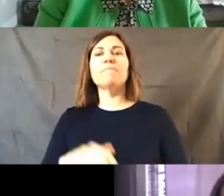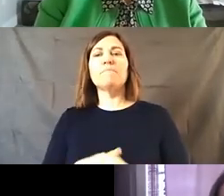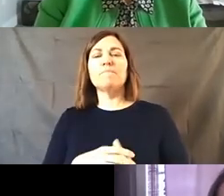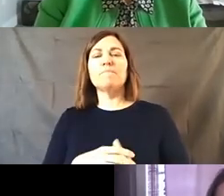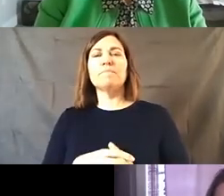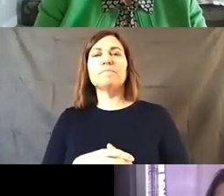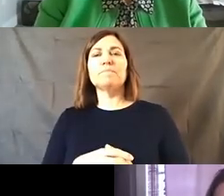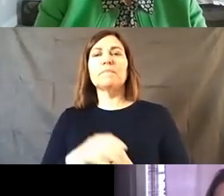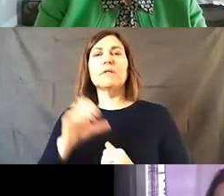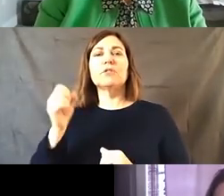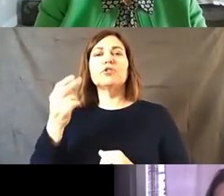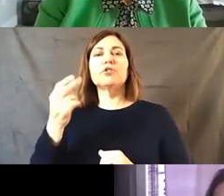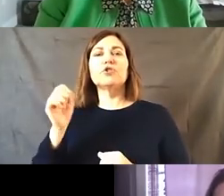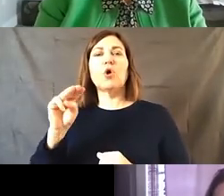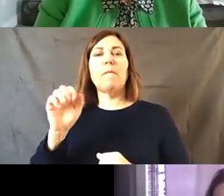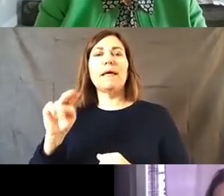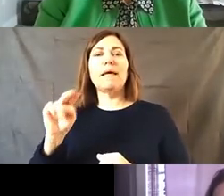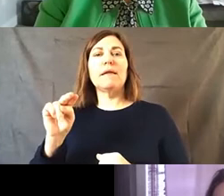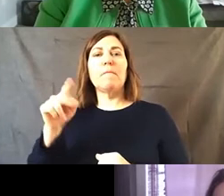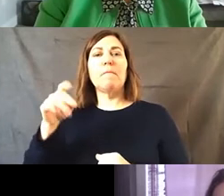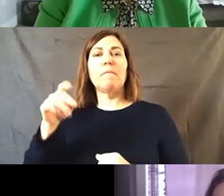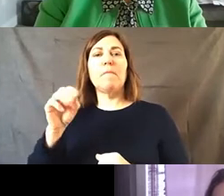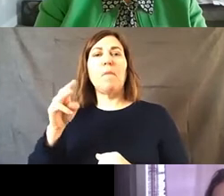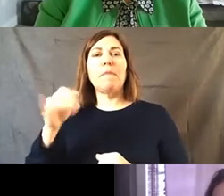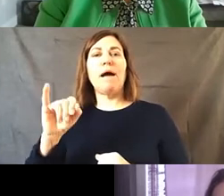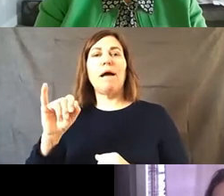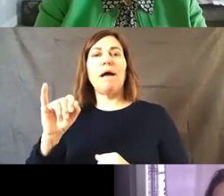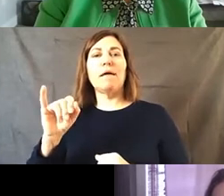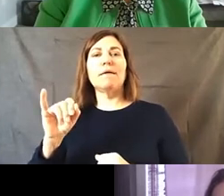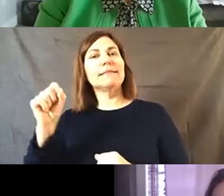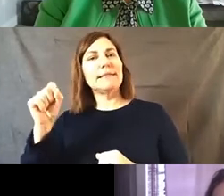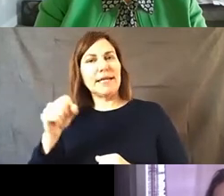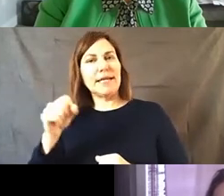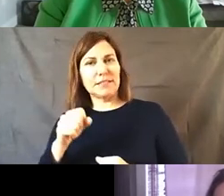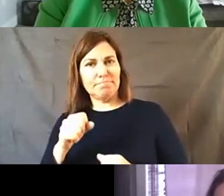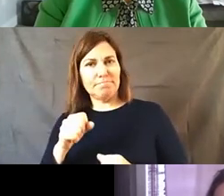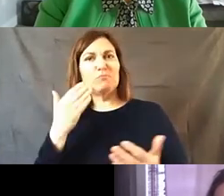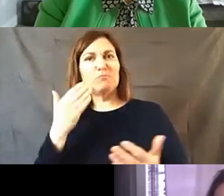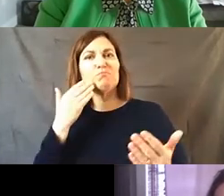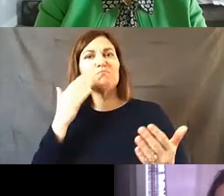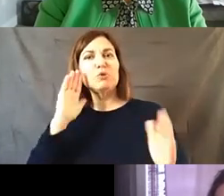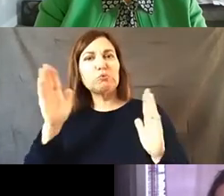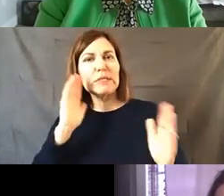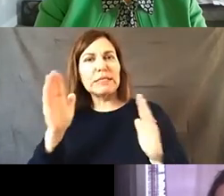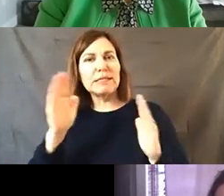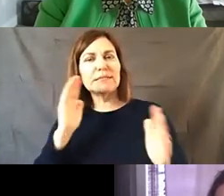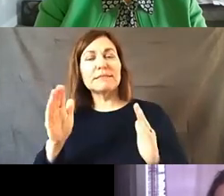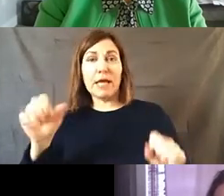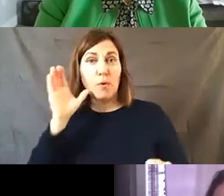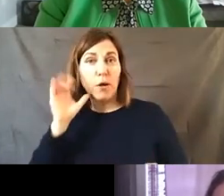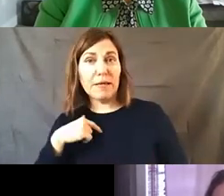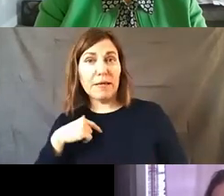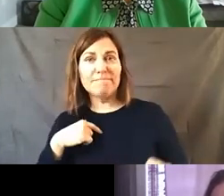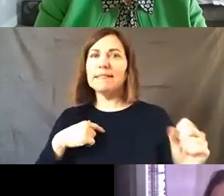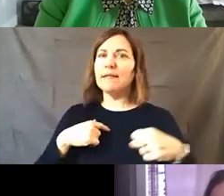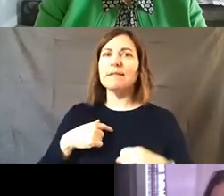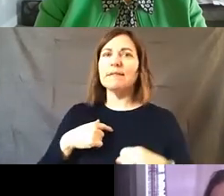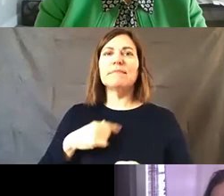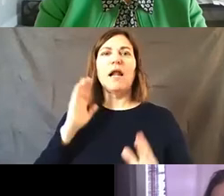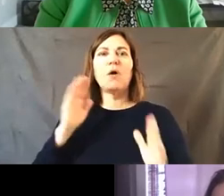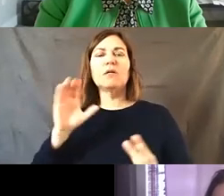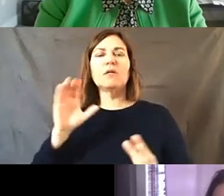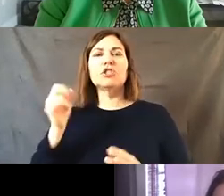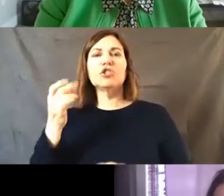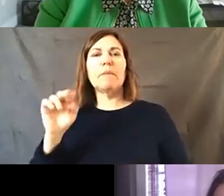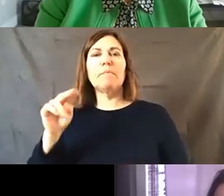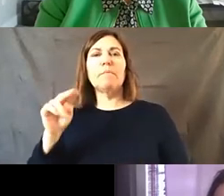Shaman Pomai, are you with us today? Yes, greetings, can you hear me? Yes. Greetings, so my title is Shaman Pomai